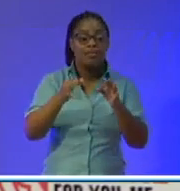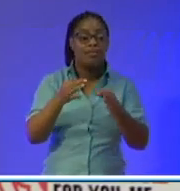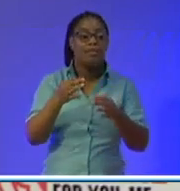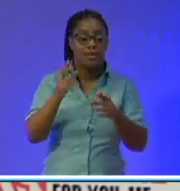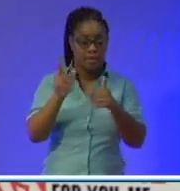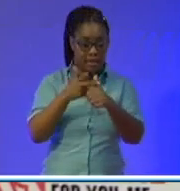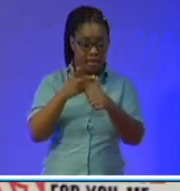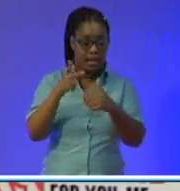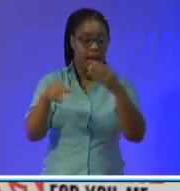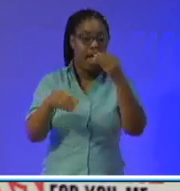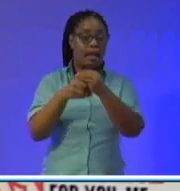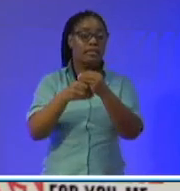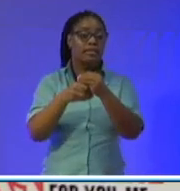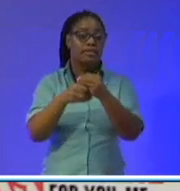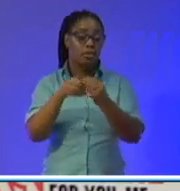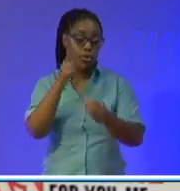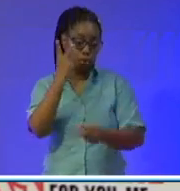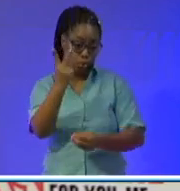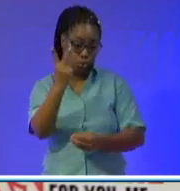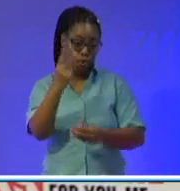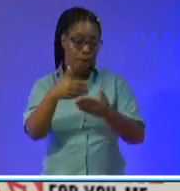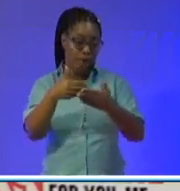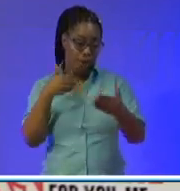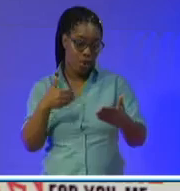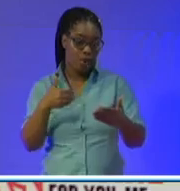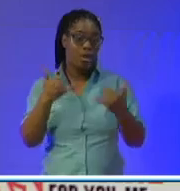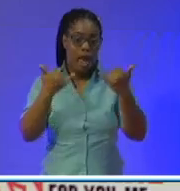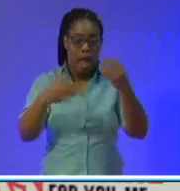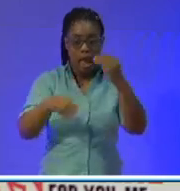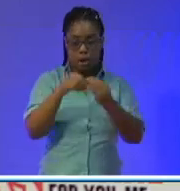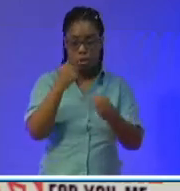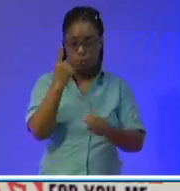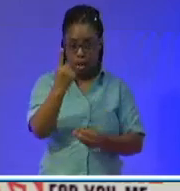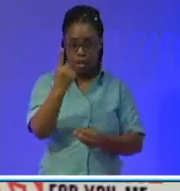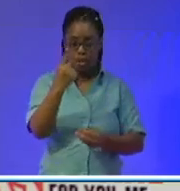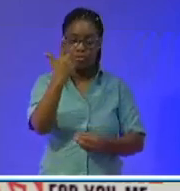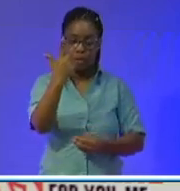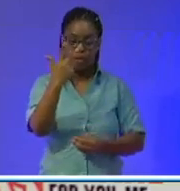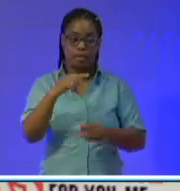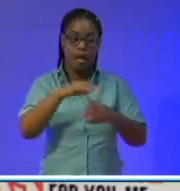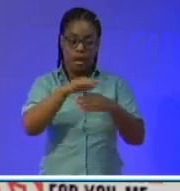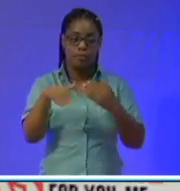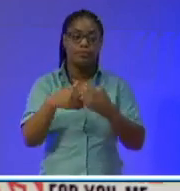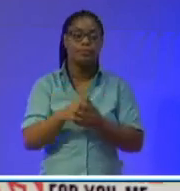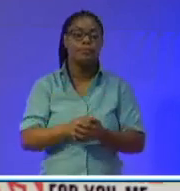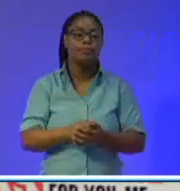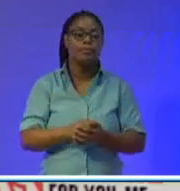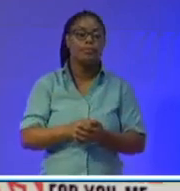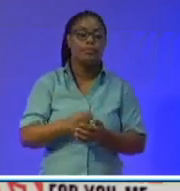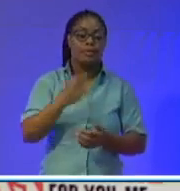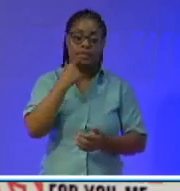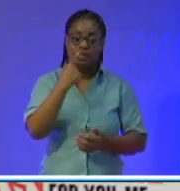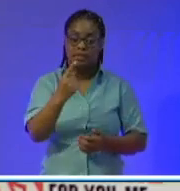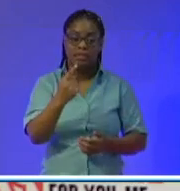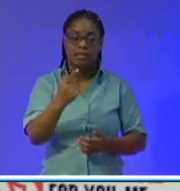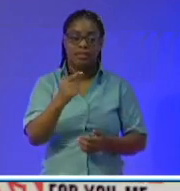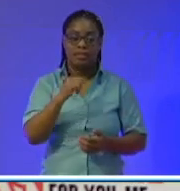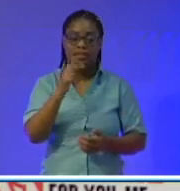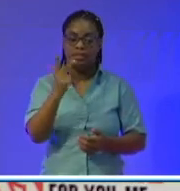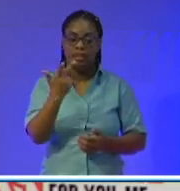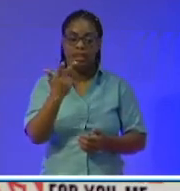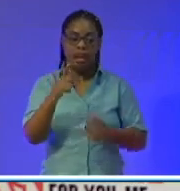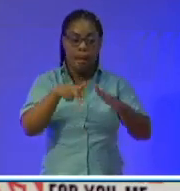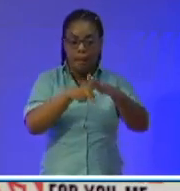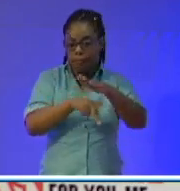regime, or whether it's a second dose if you got a one-dose vaccine. So it's not a third primary dose. It's an